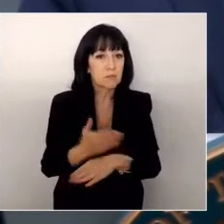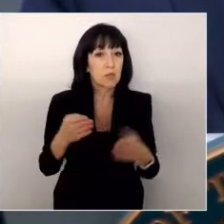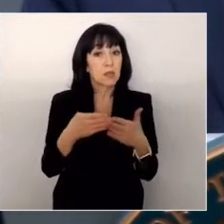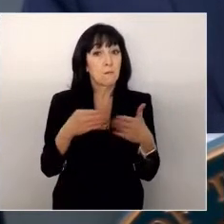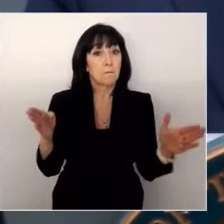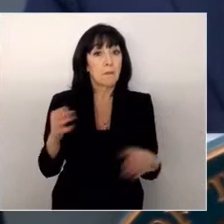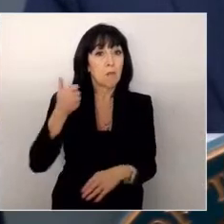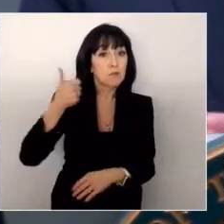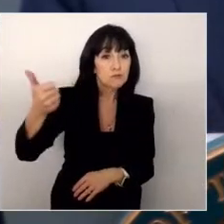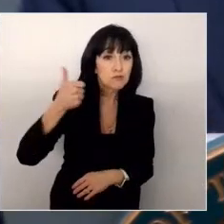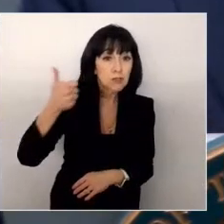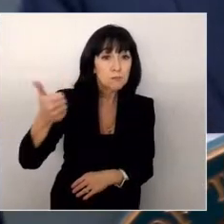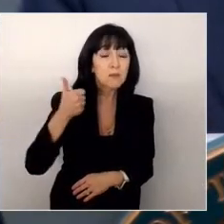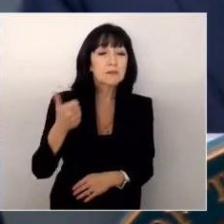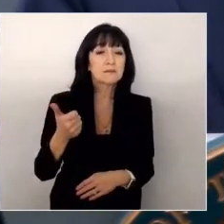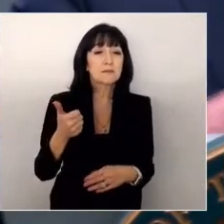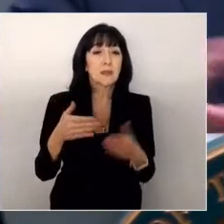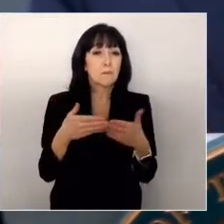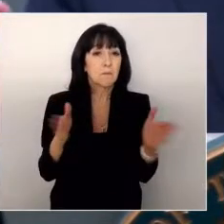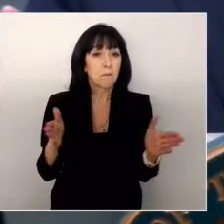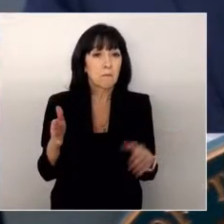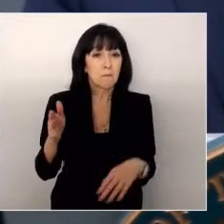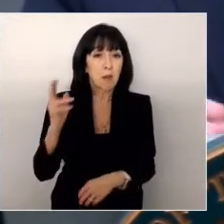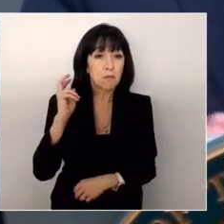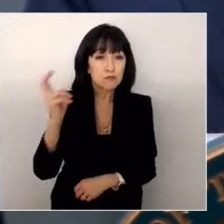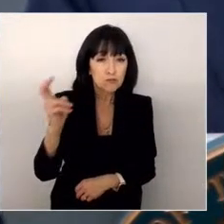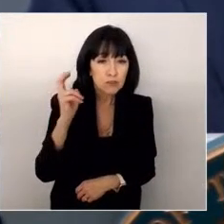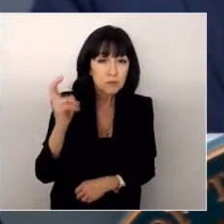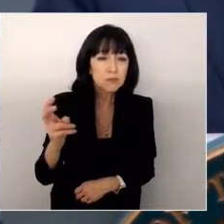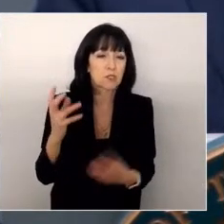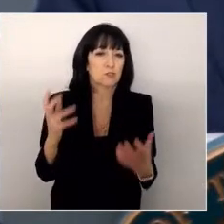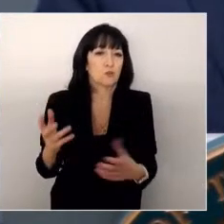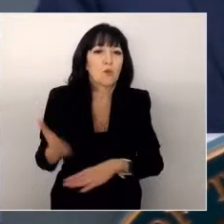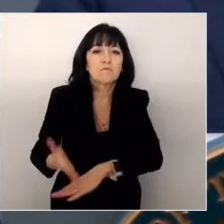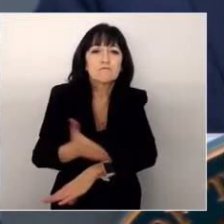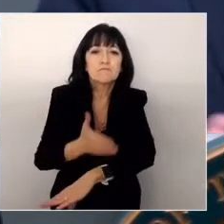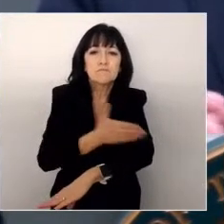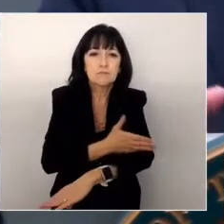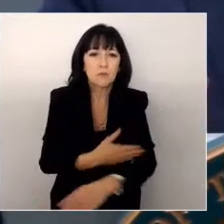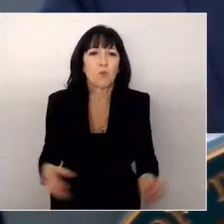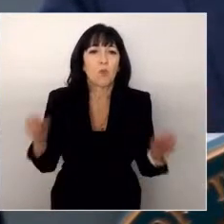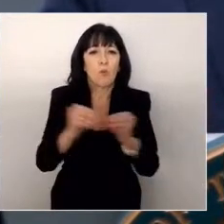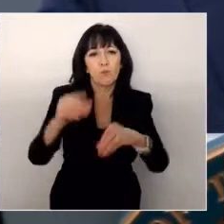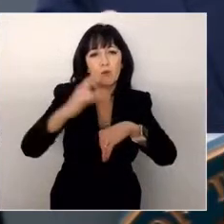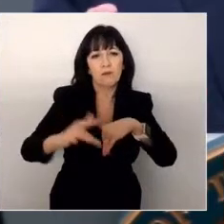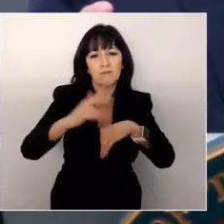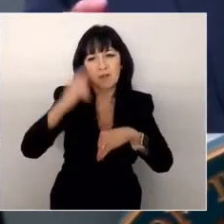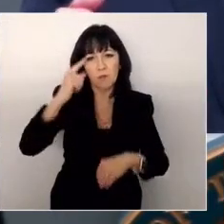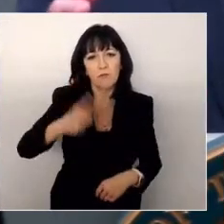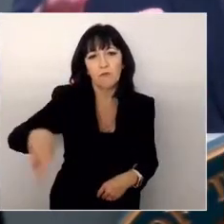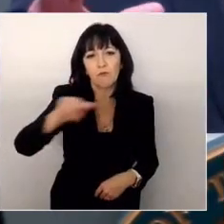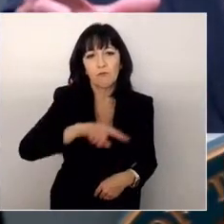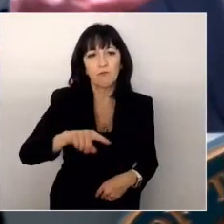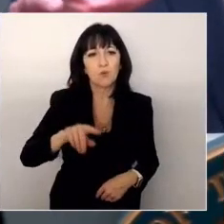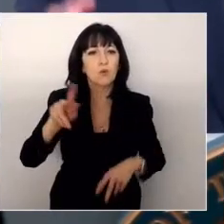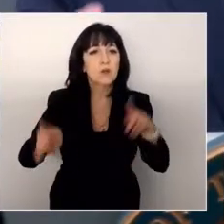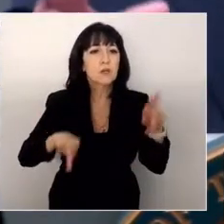out electric vehicle infrastructure, so important for our future. That will make